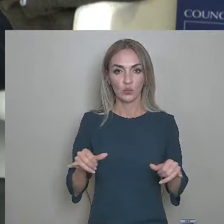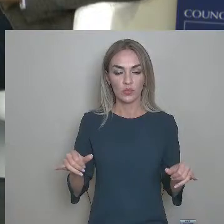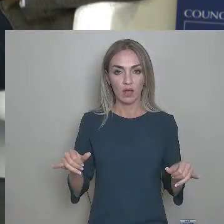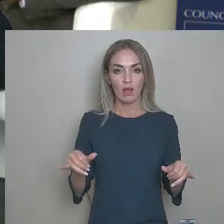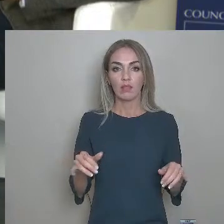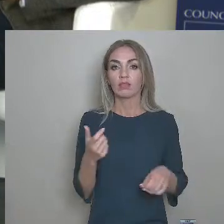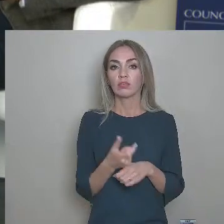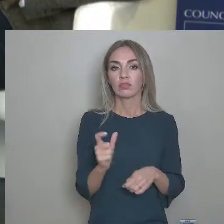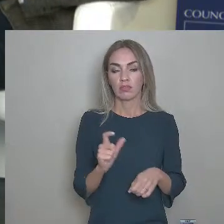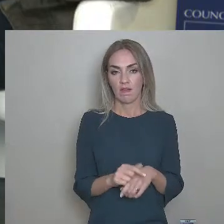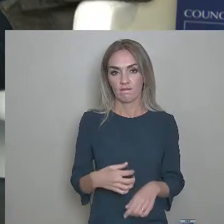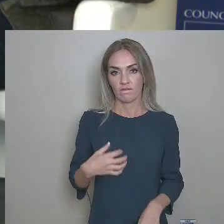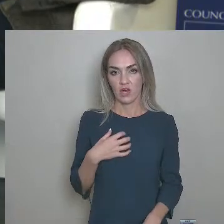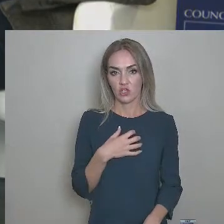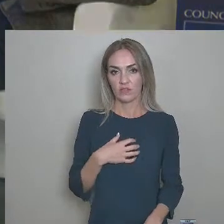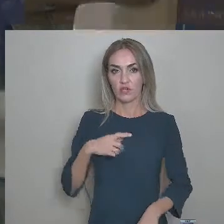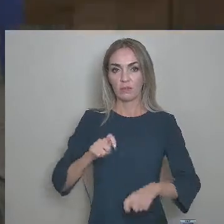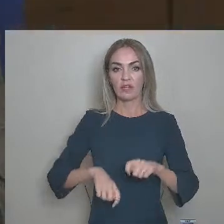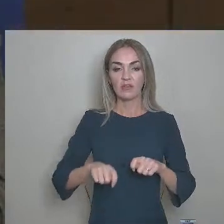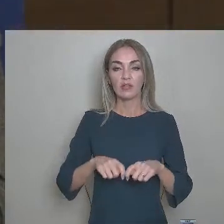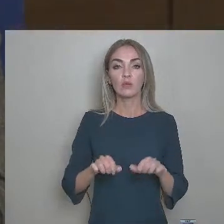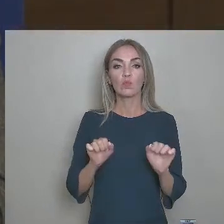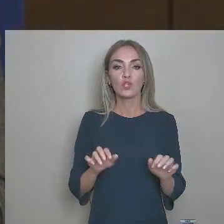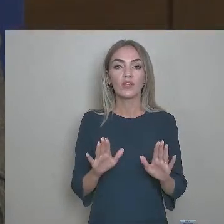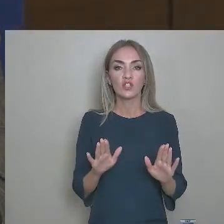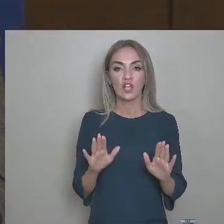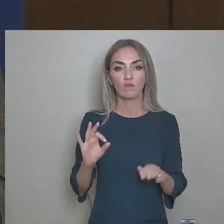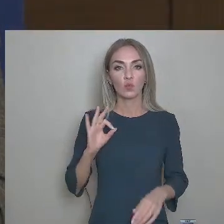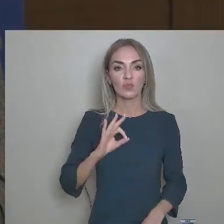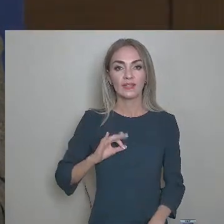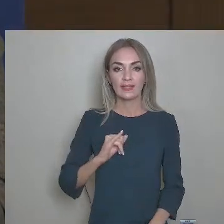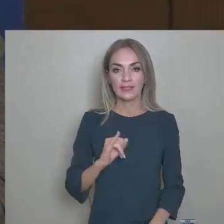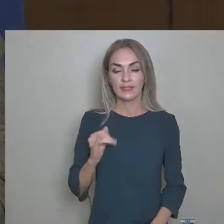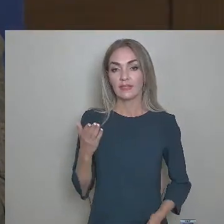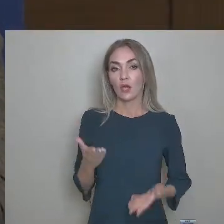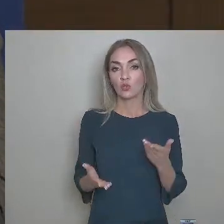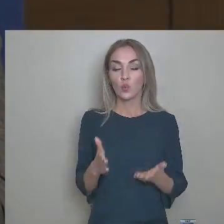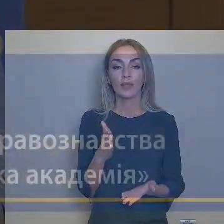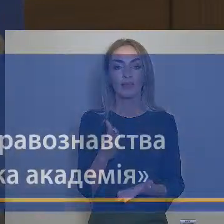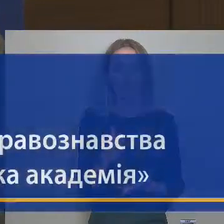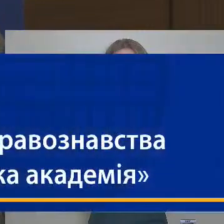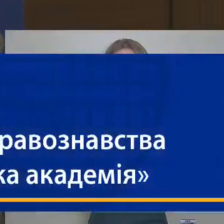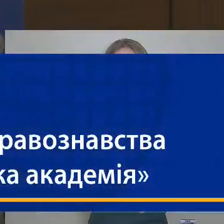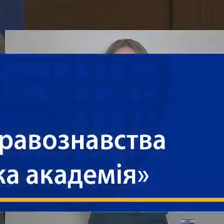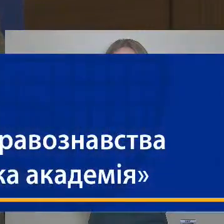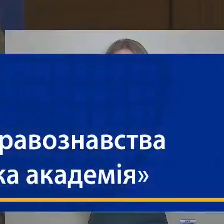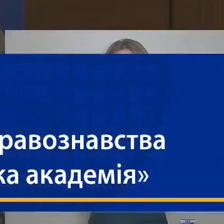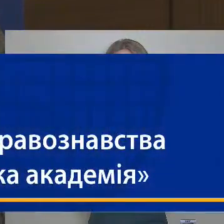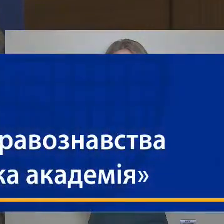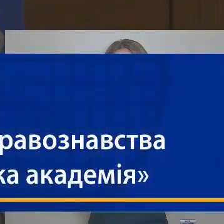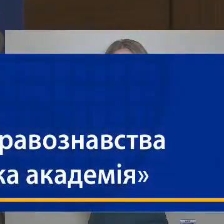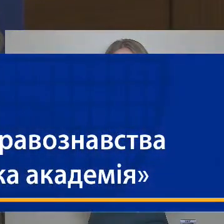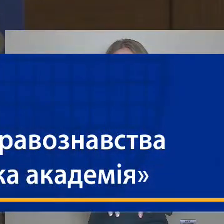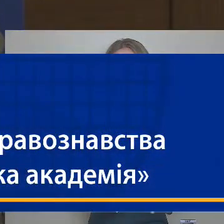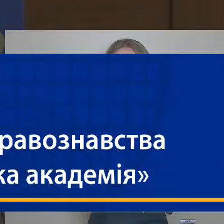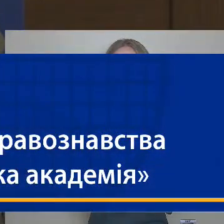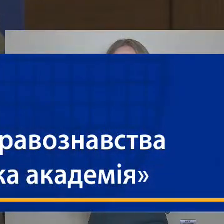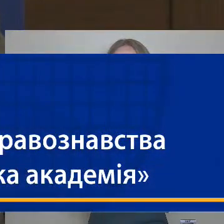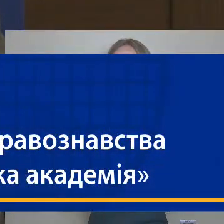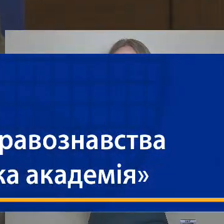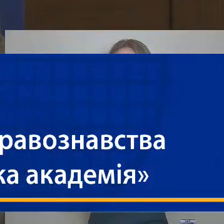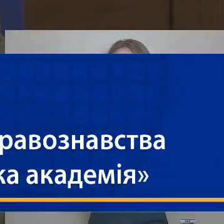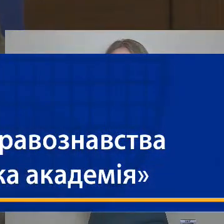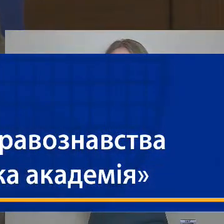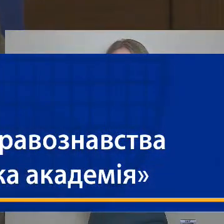that. So it's not covered by this provision. You can verify that only if there